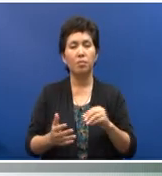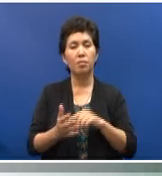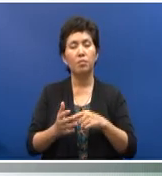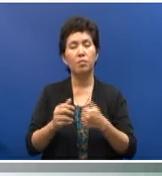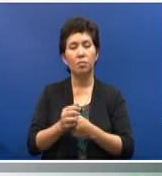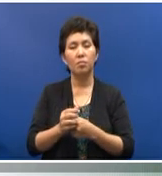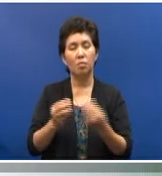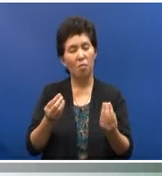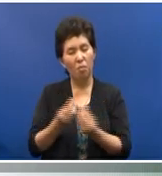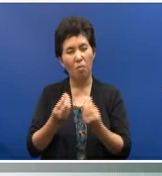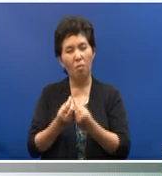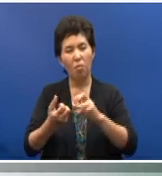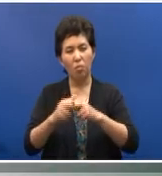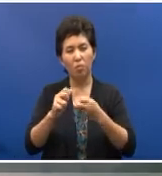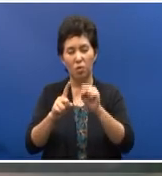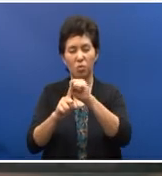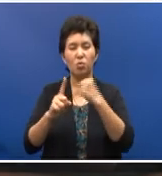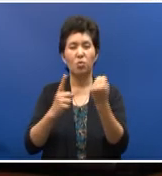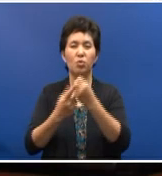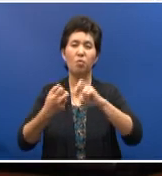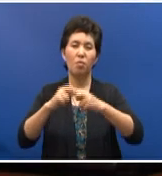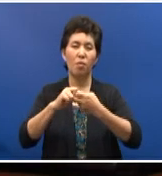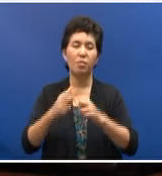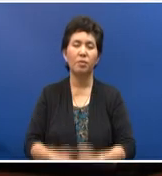causing more social problems to emerge.